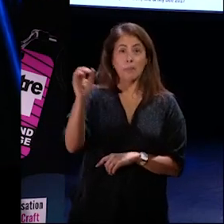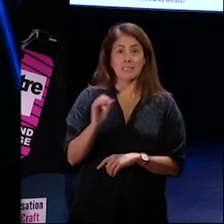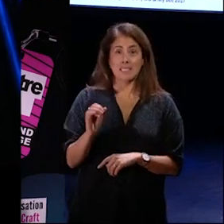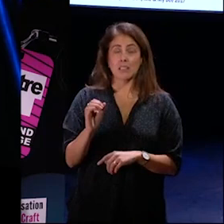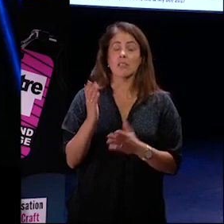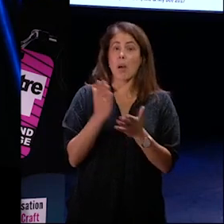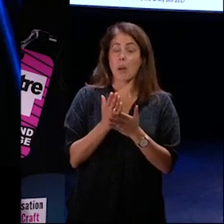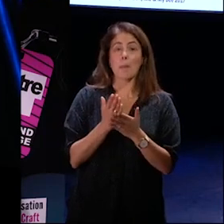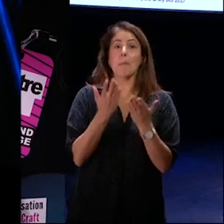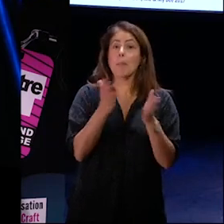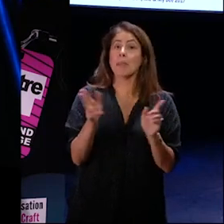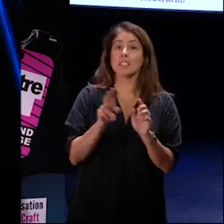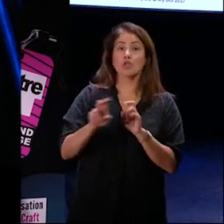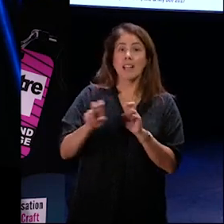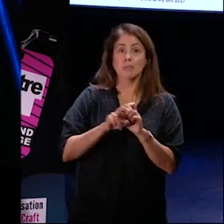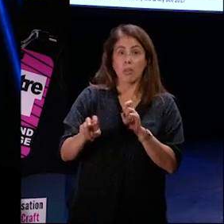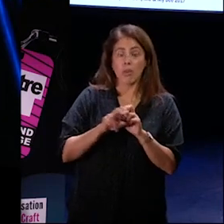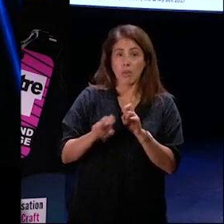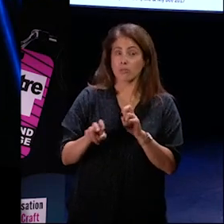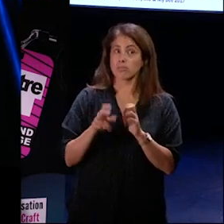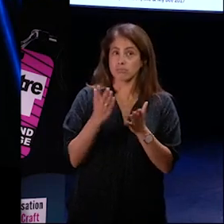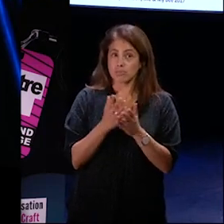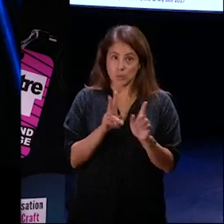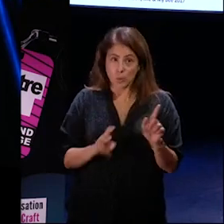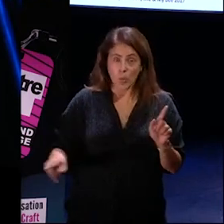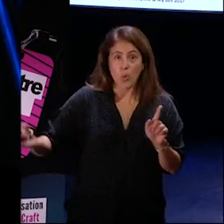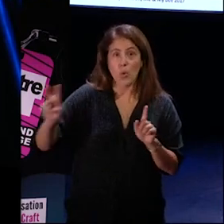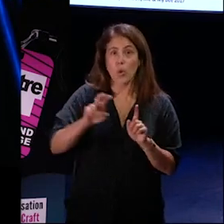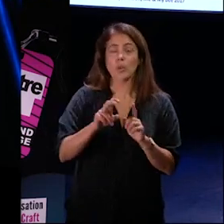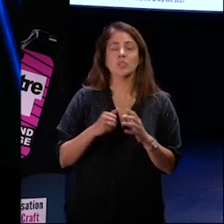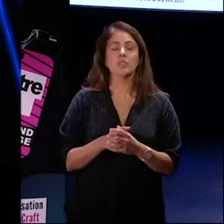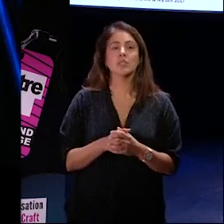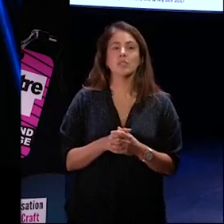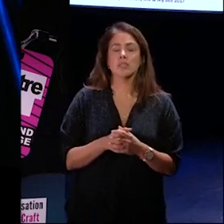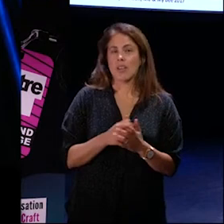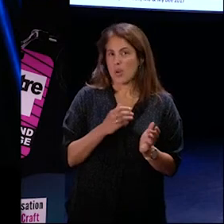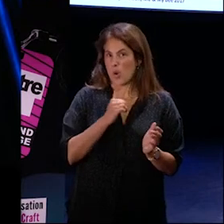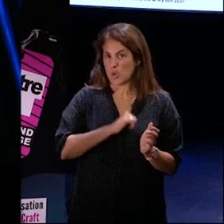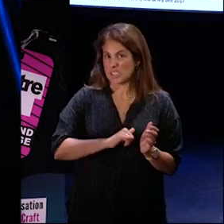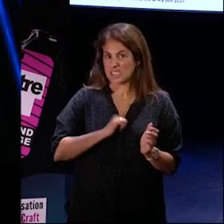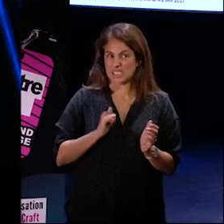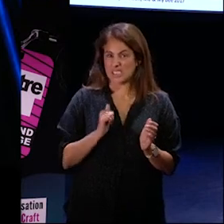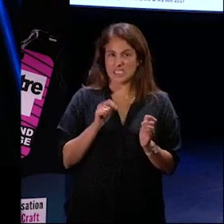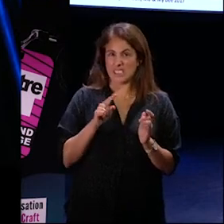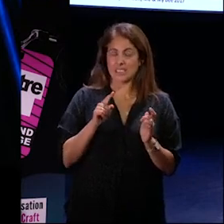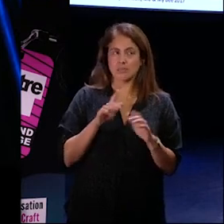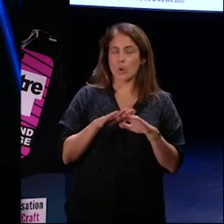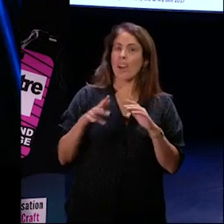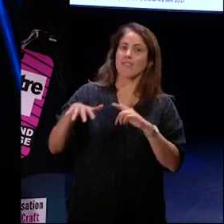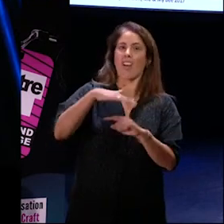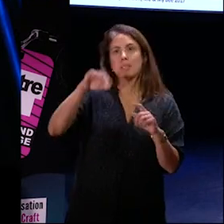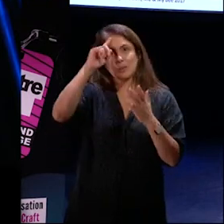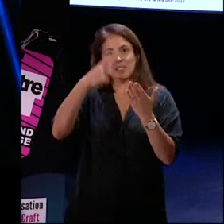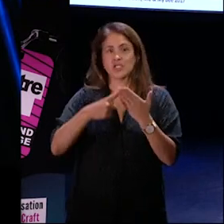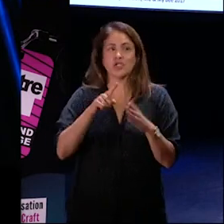public transport. And that wasn't really actually, honestly, a environmental decision. It was sort of